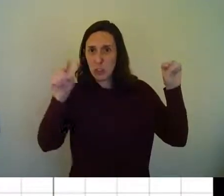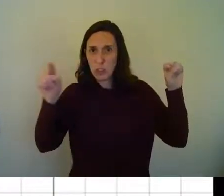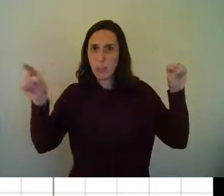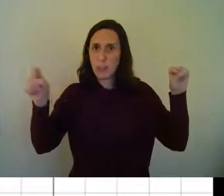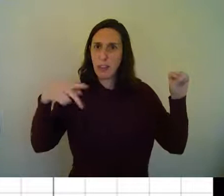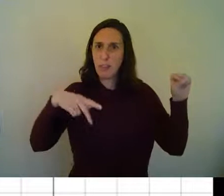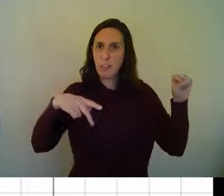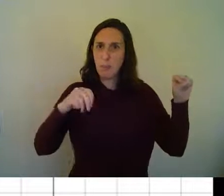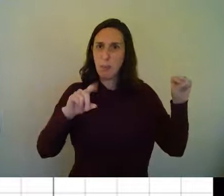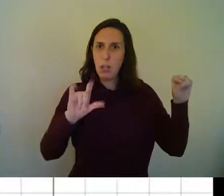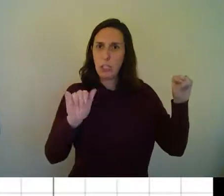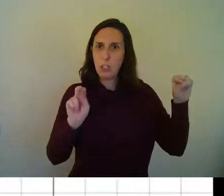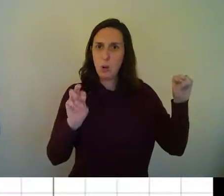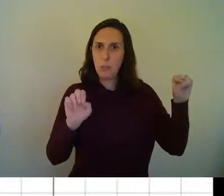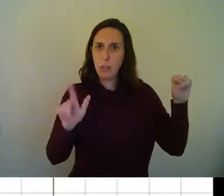polynomial parts in it.